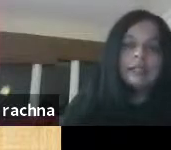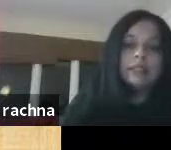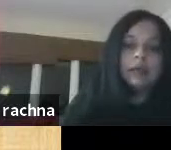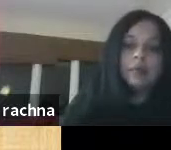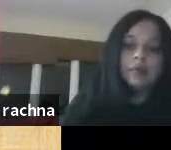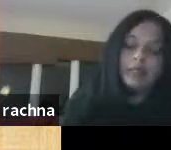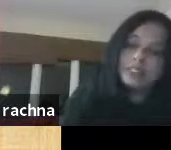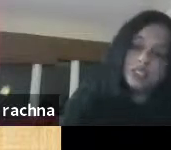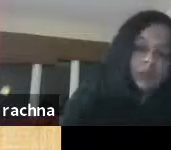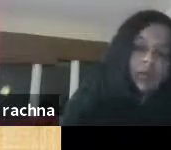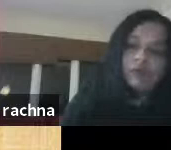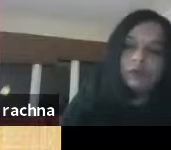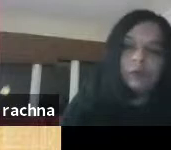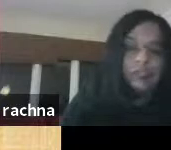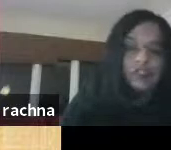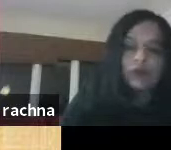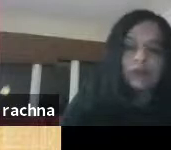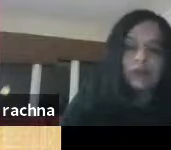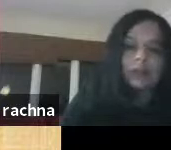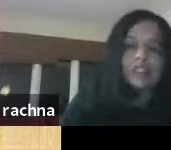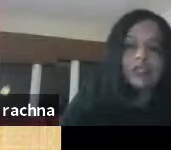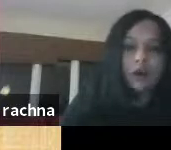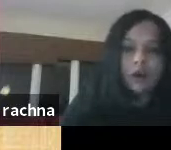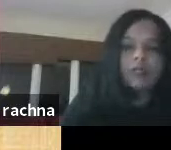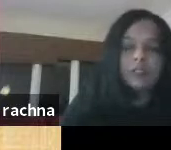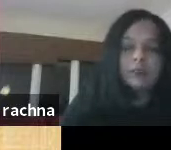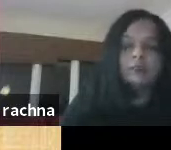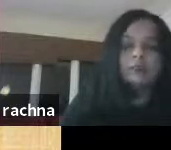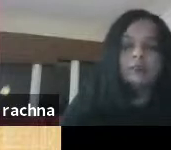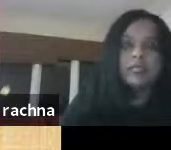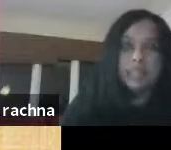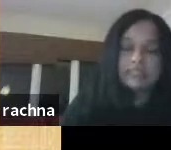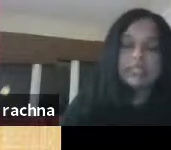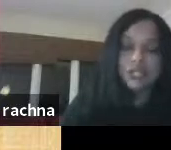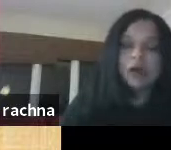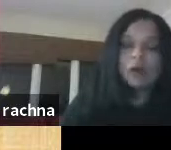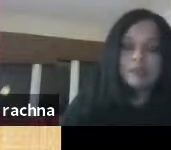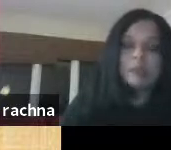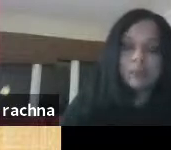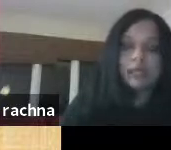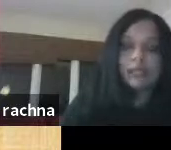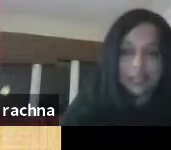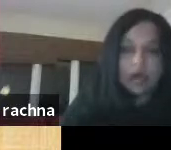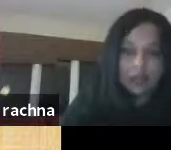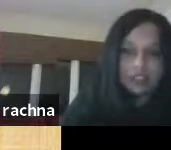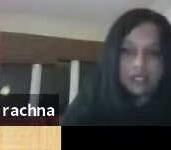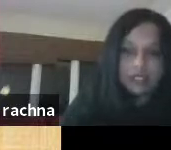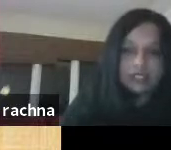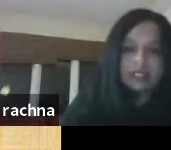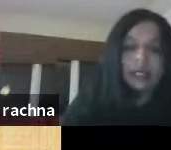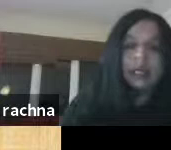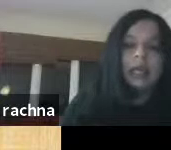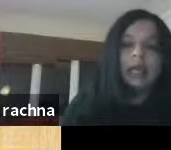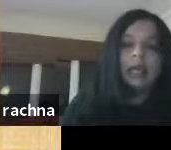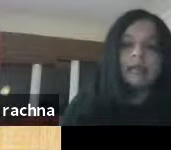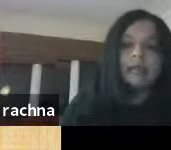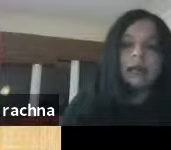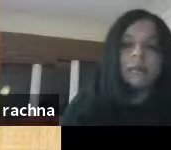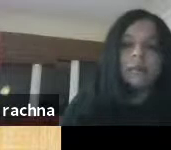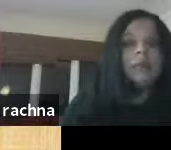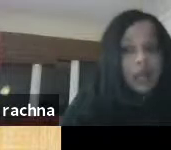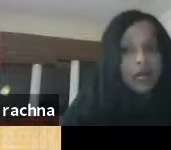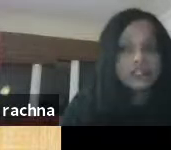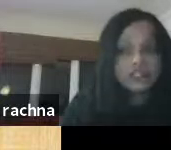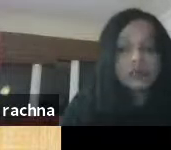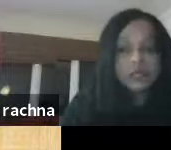And this is just why I feel really strongly that it should always, the testing should always be done by a psychologist and